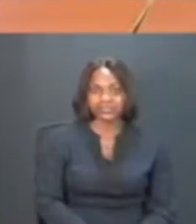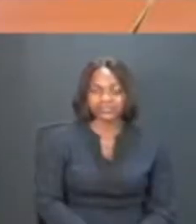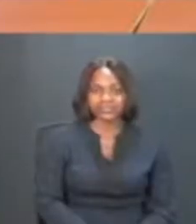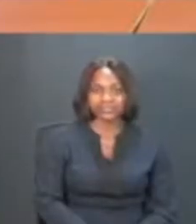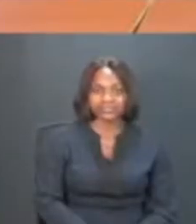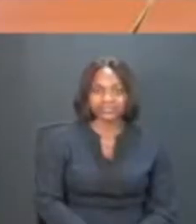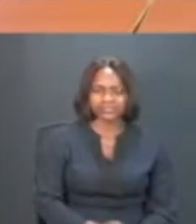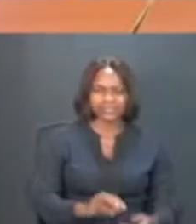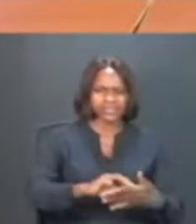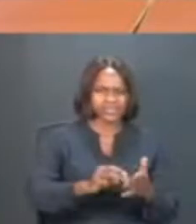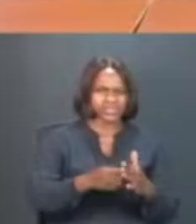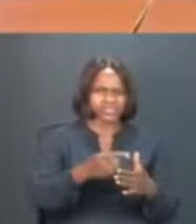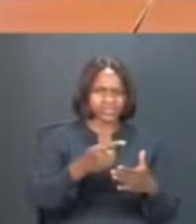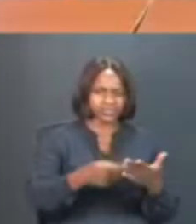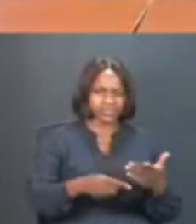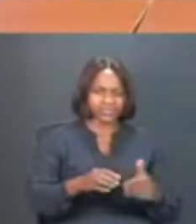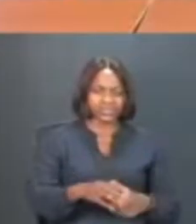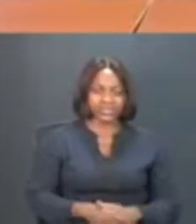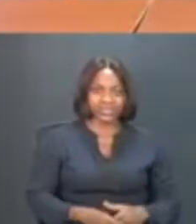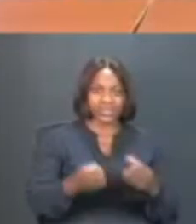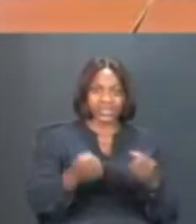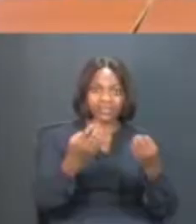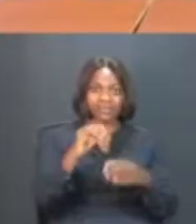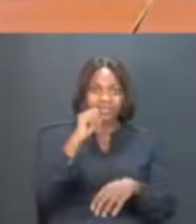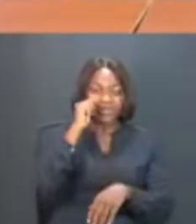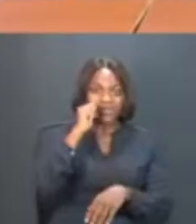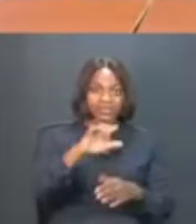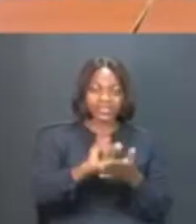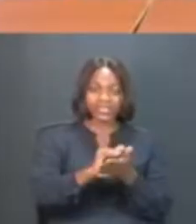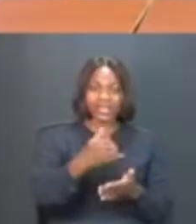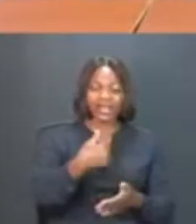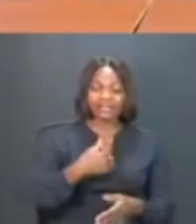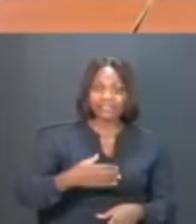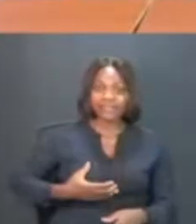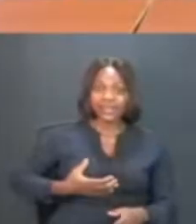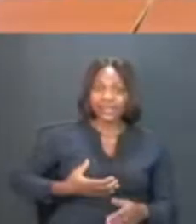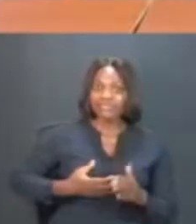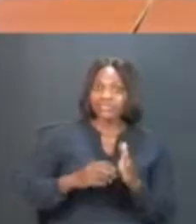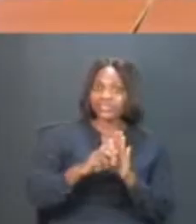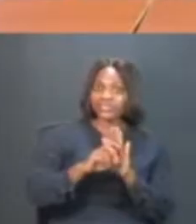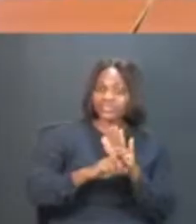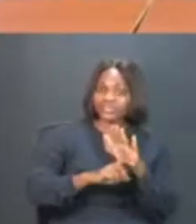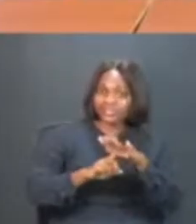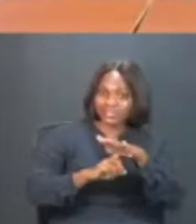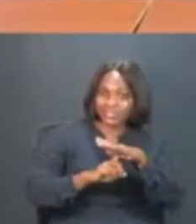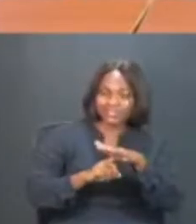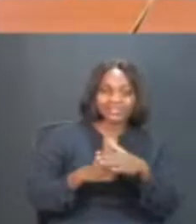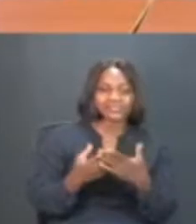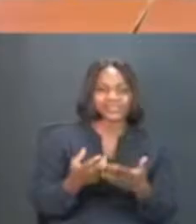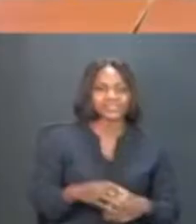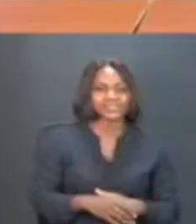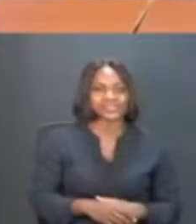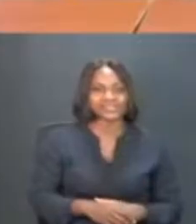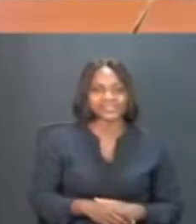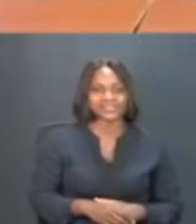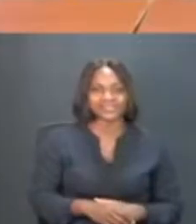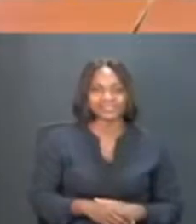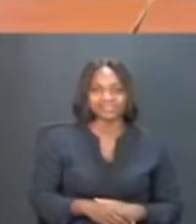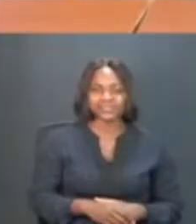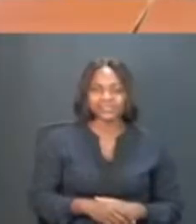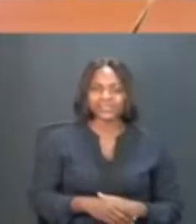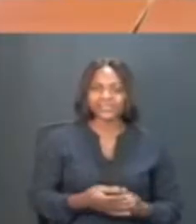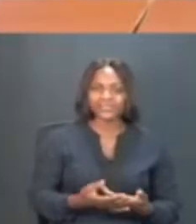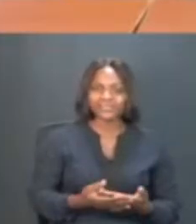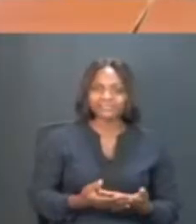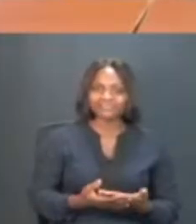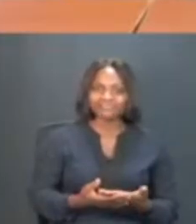This means that a lot of women who have developed breast cancers may even end up at an advanced stage before they are